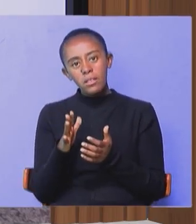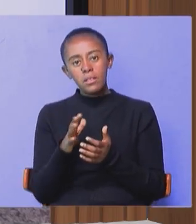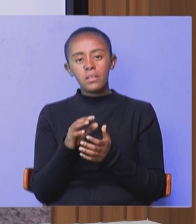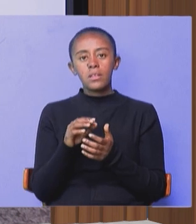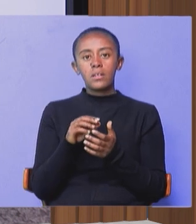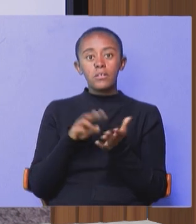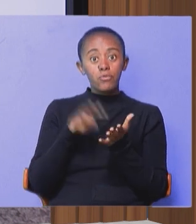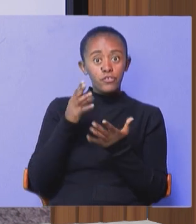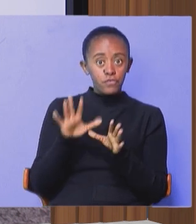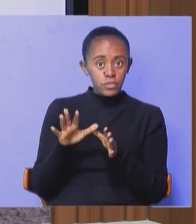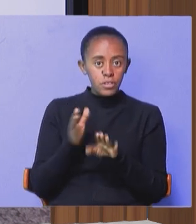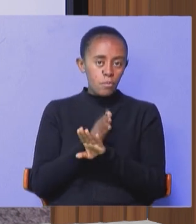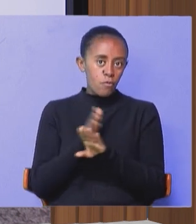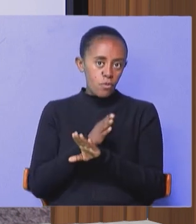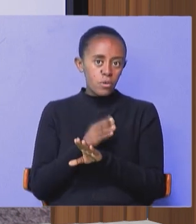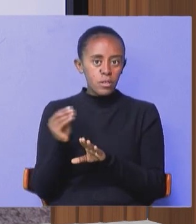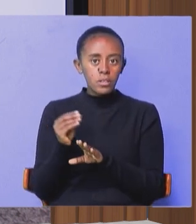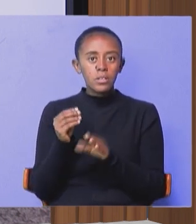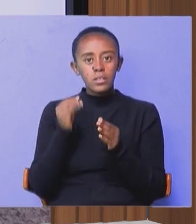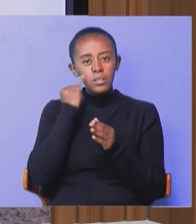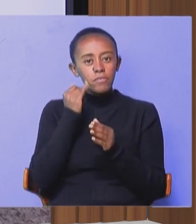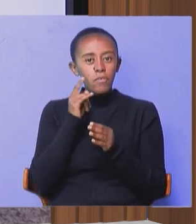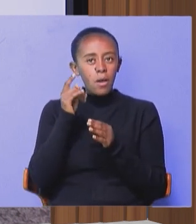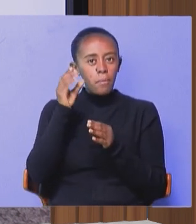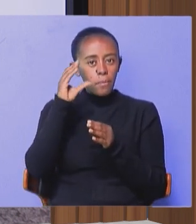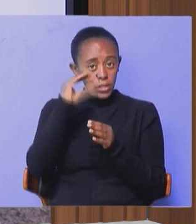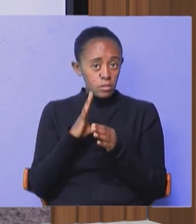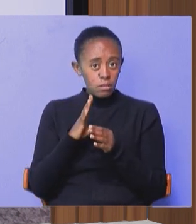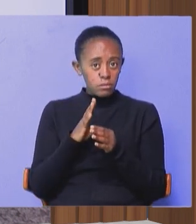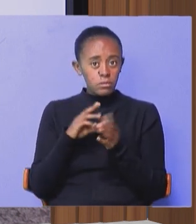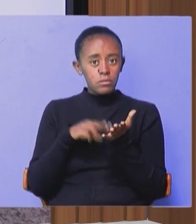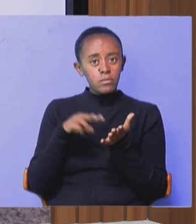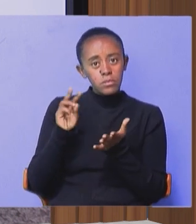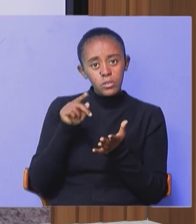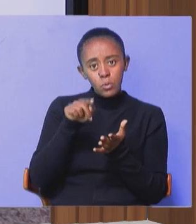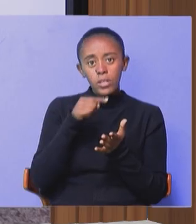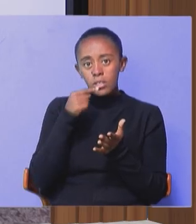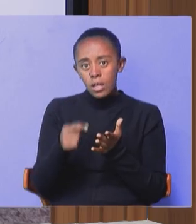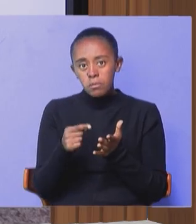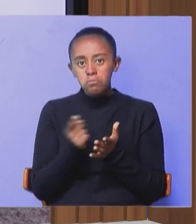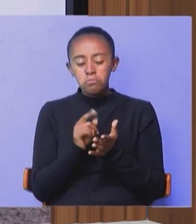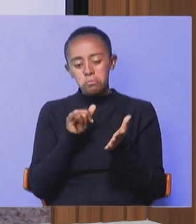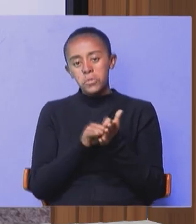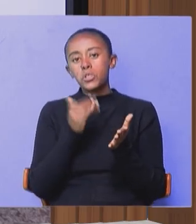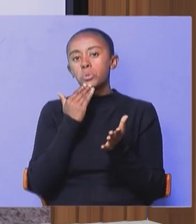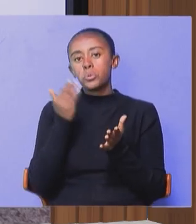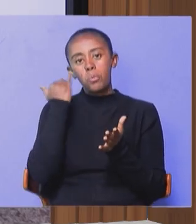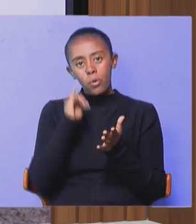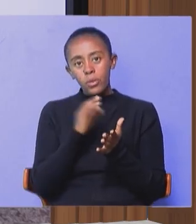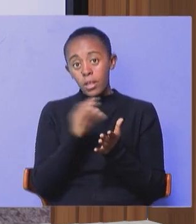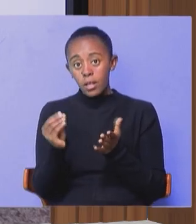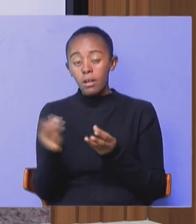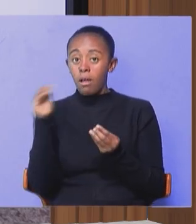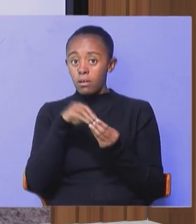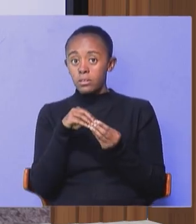have raised before. So if the person previously raised it, you can say that is a good point and